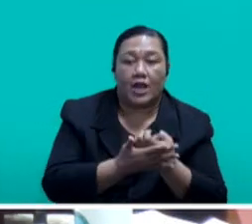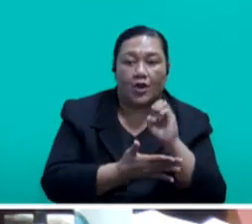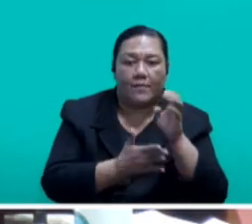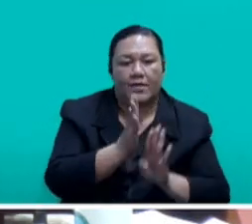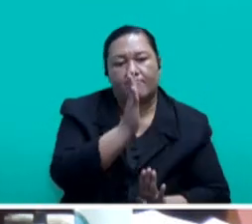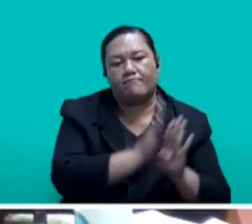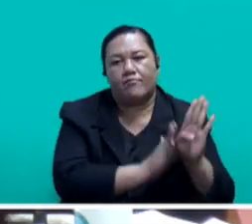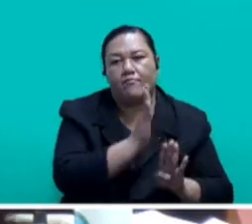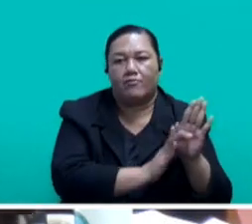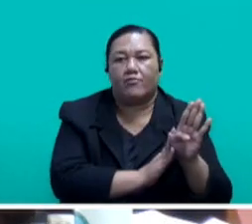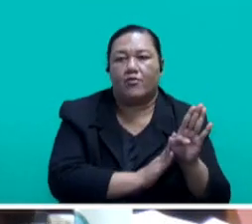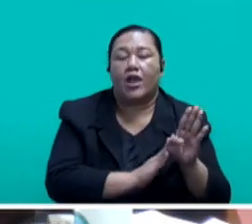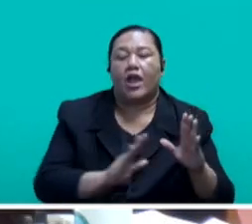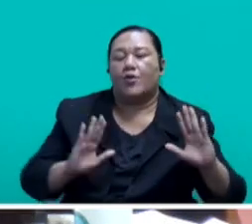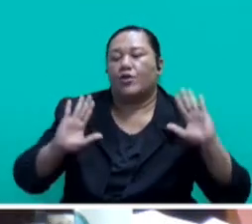future together.